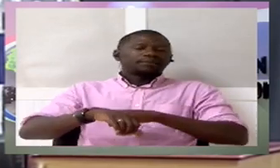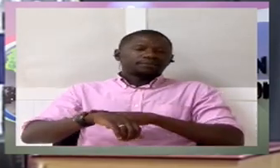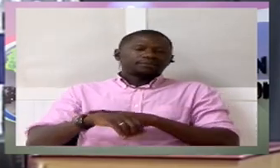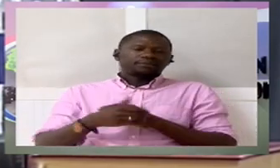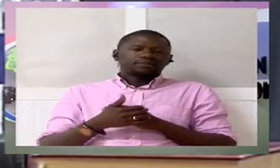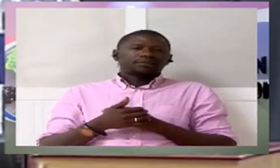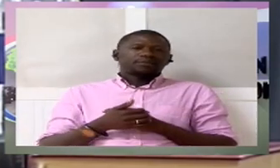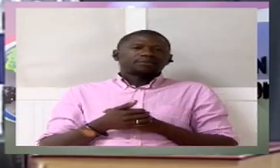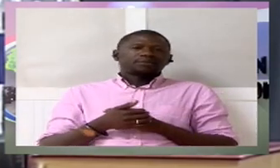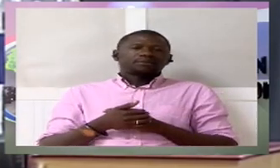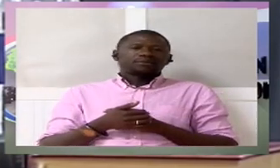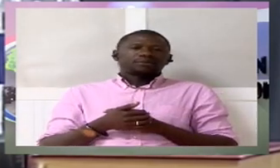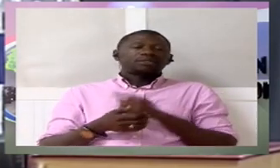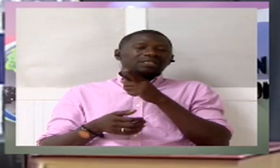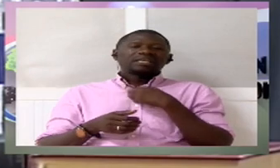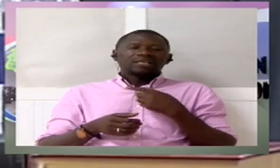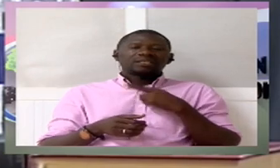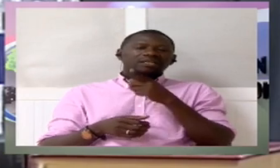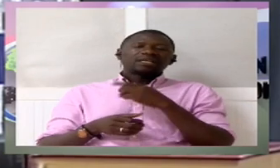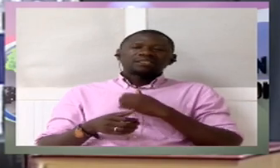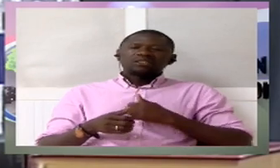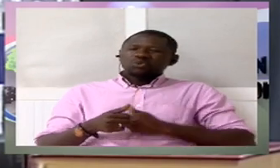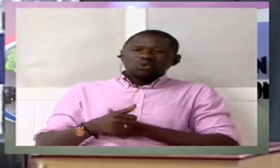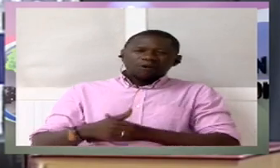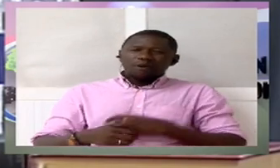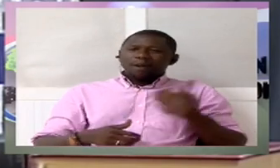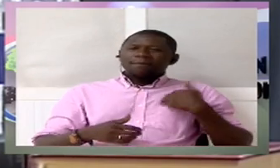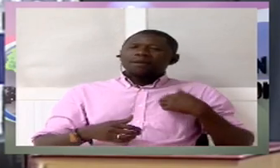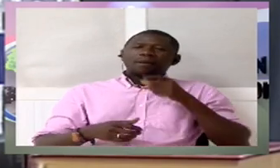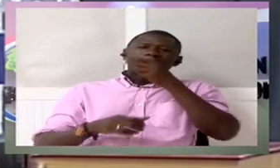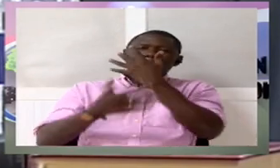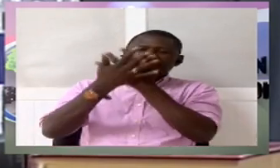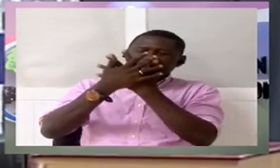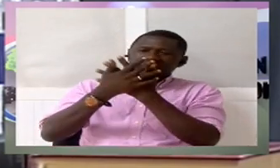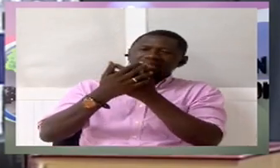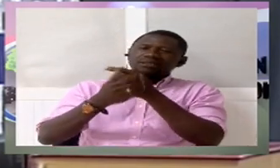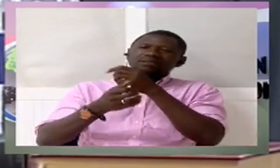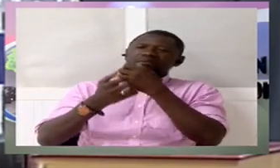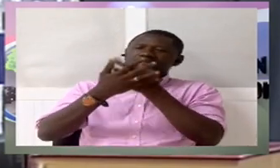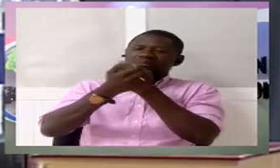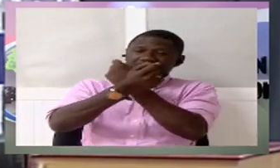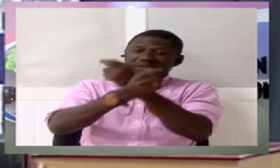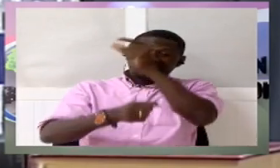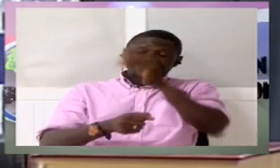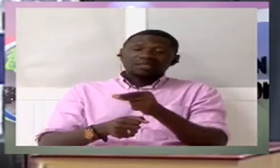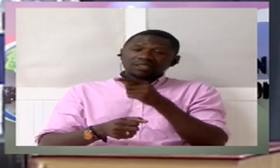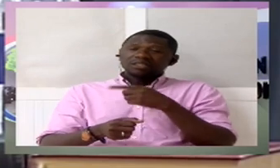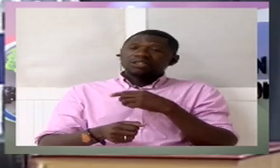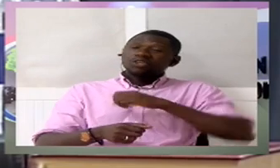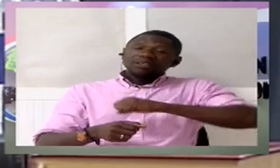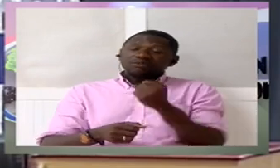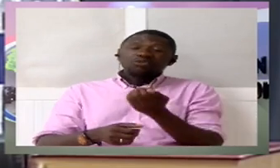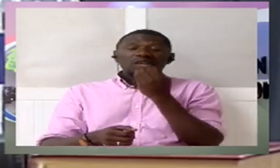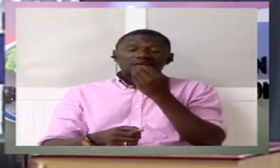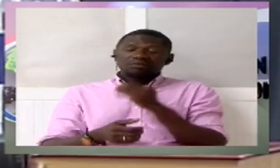we had a hunger strike leave prison. There was a hunger strike at the prison. Imuka domorike. They don't eat. They just stay